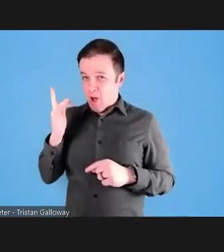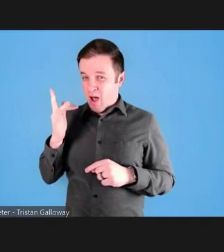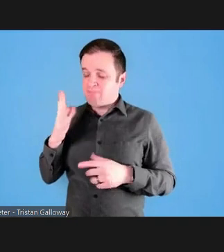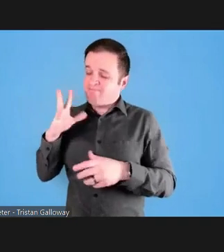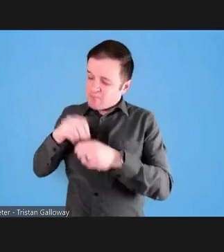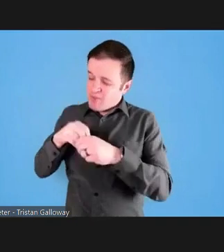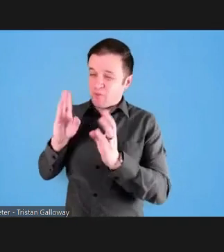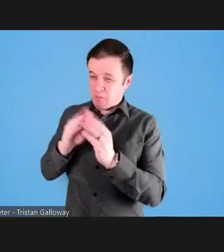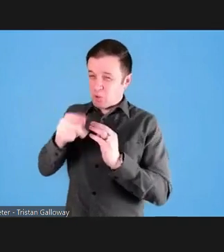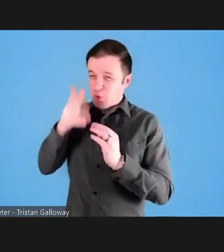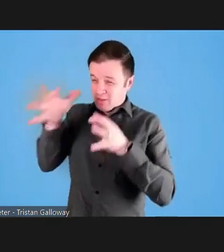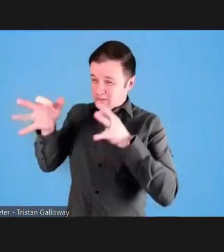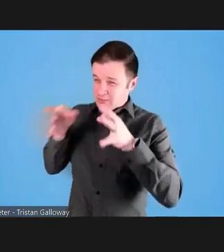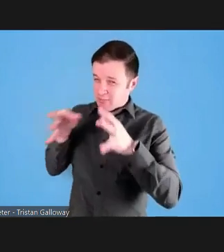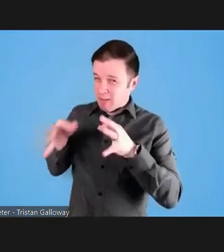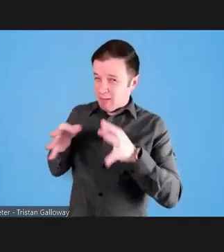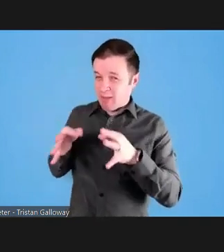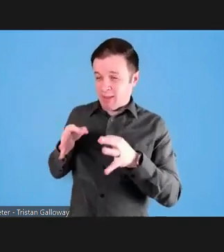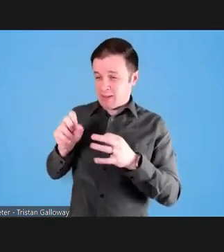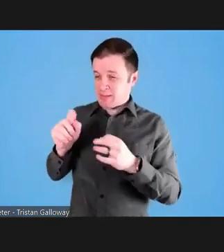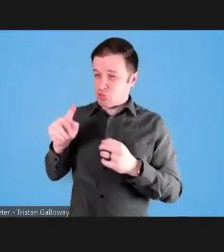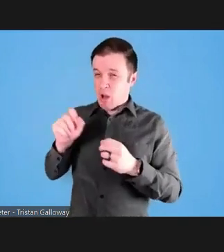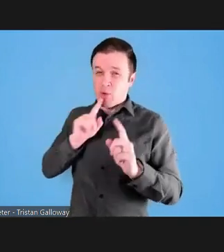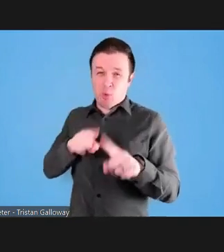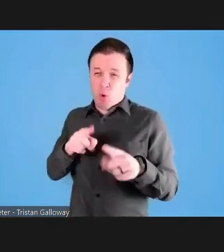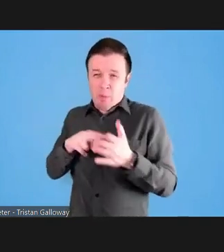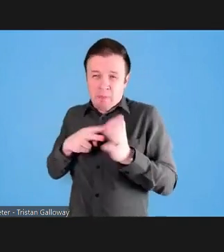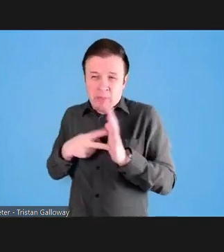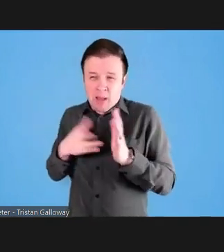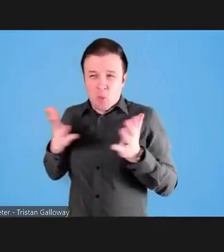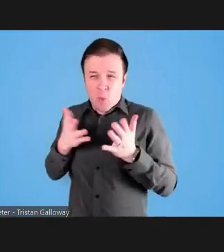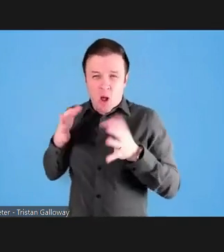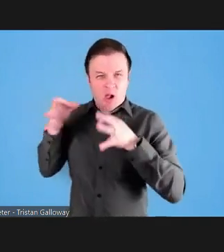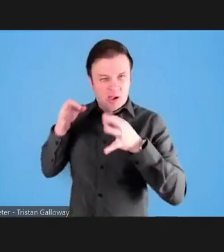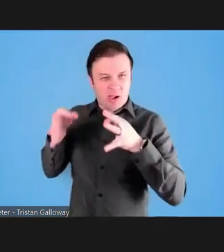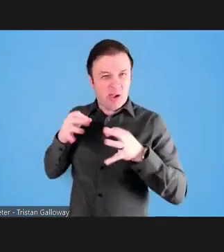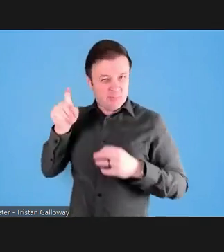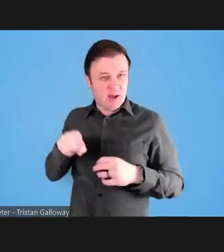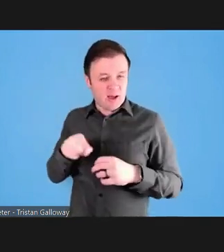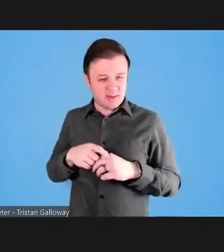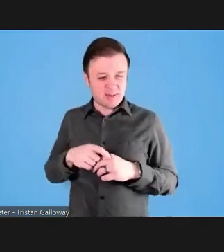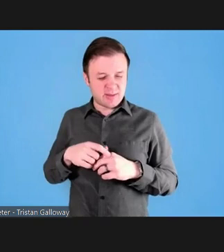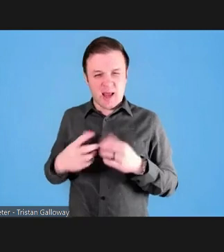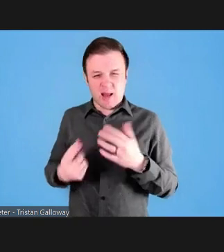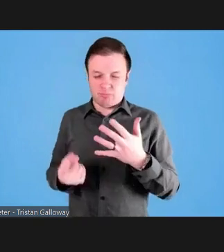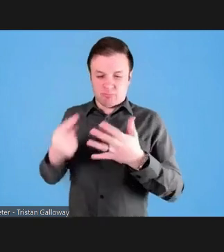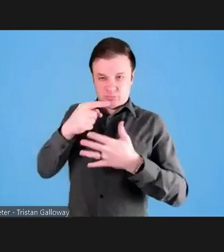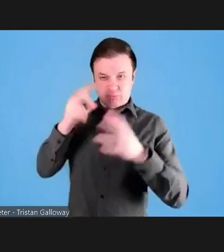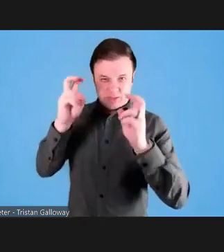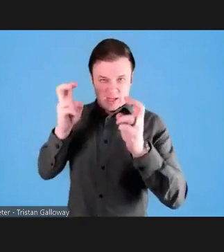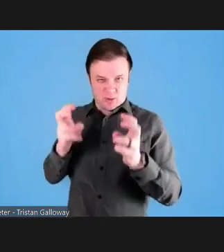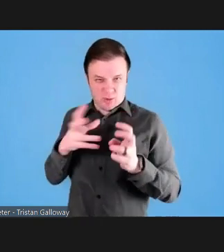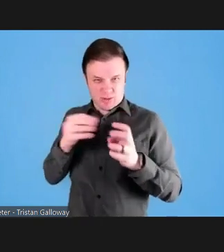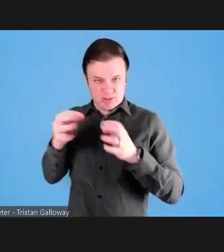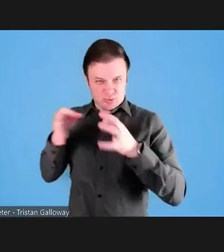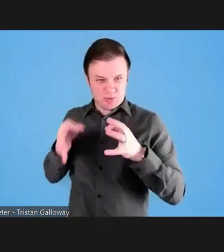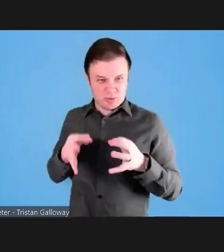you will describe what Strata reporting is and review the request categories and descriptions.